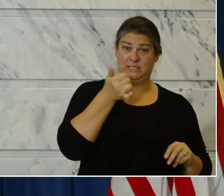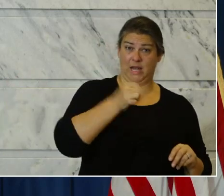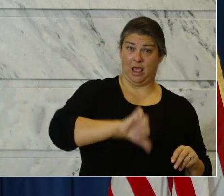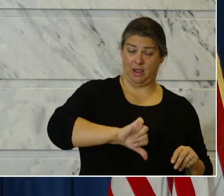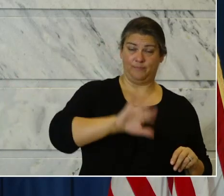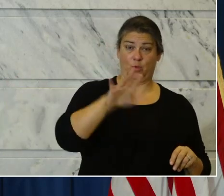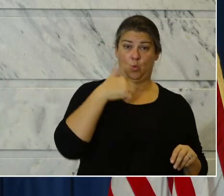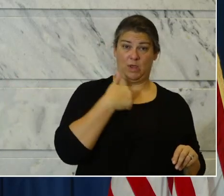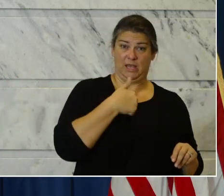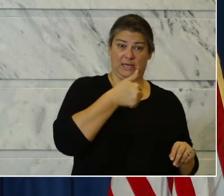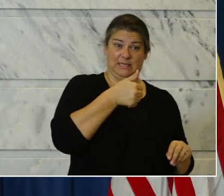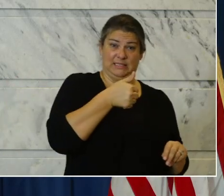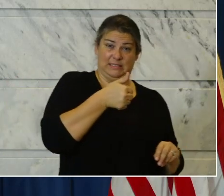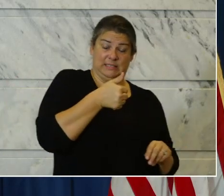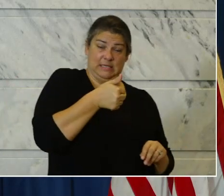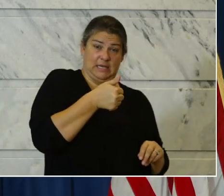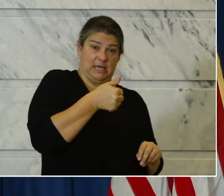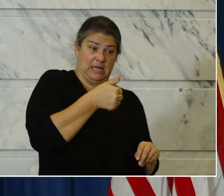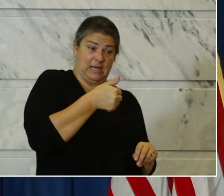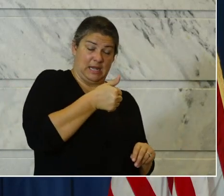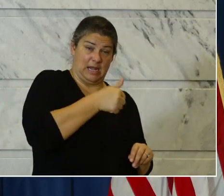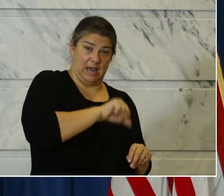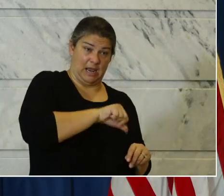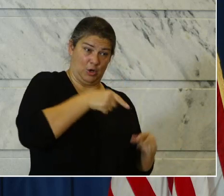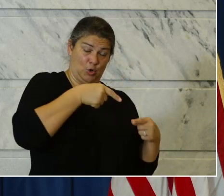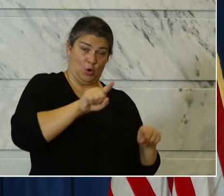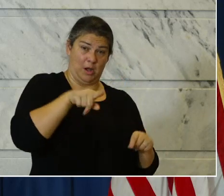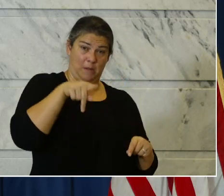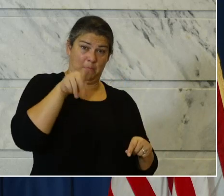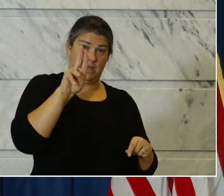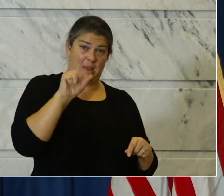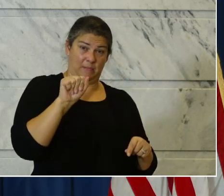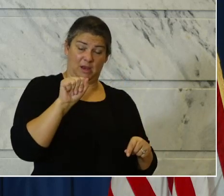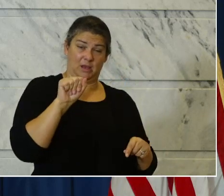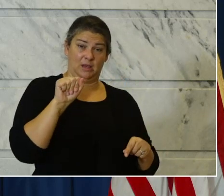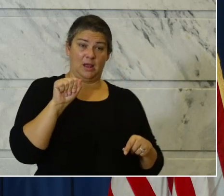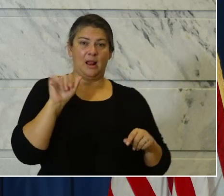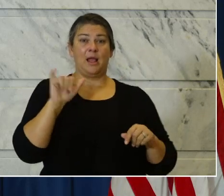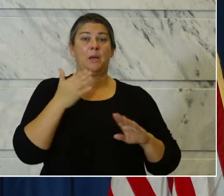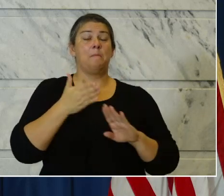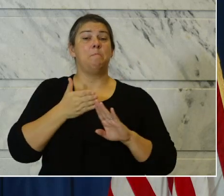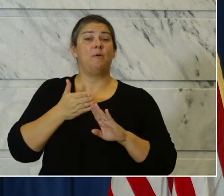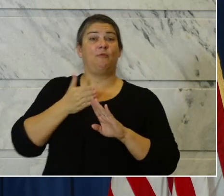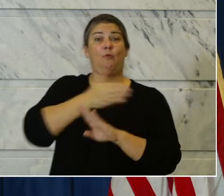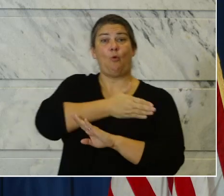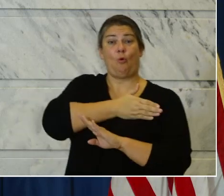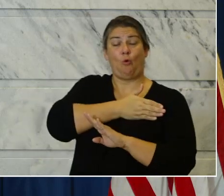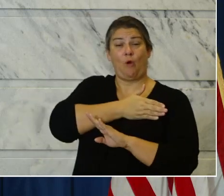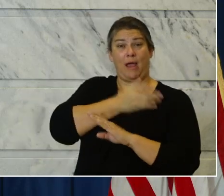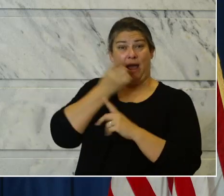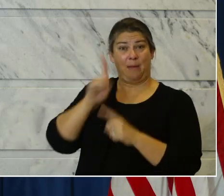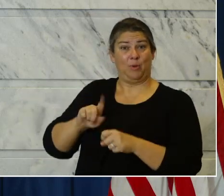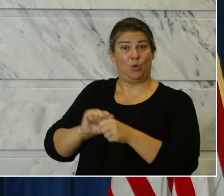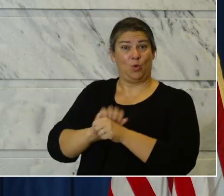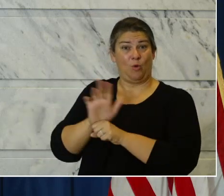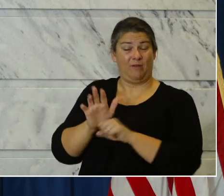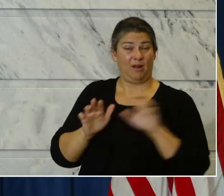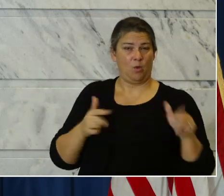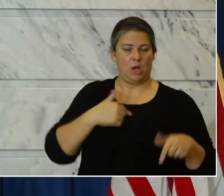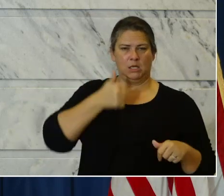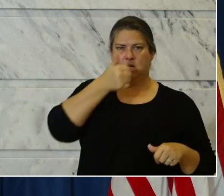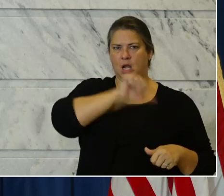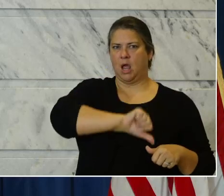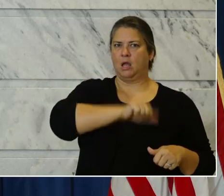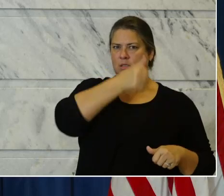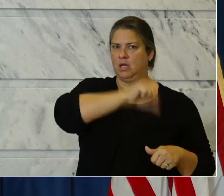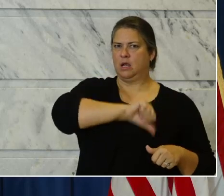actually denying fewer claims during the pandemic than we were before the pandemic. Our pre-COVID numbers over the year prior